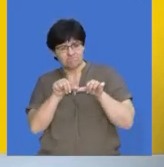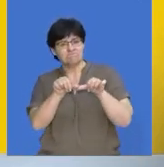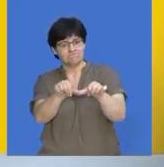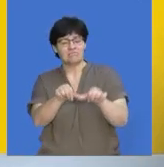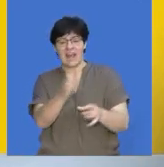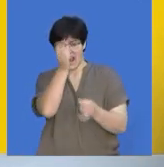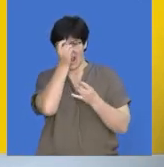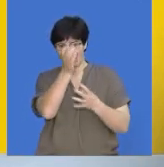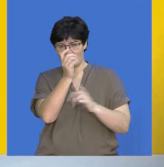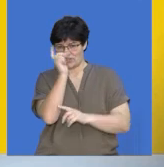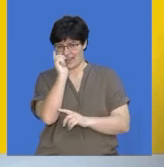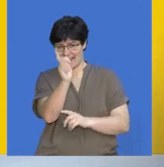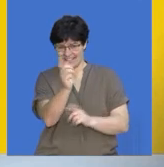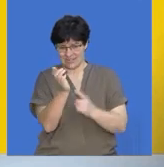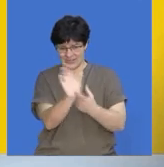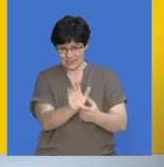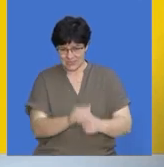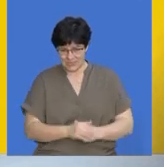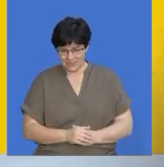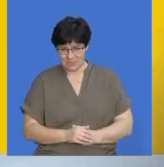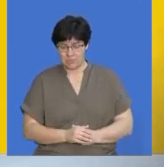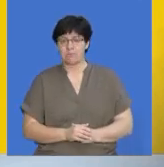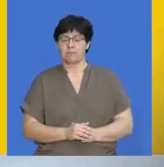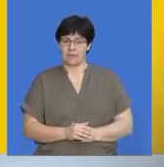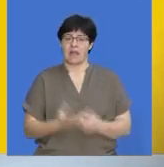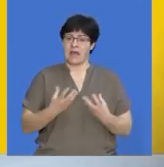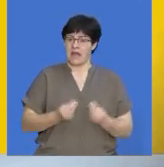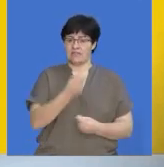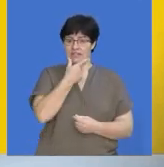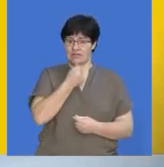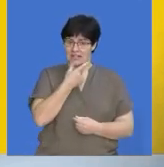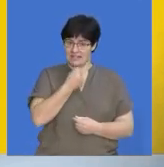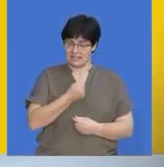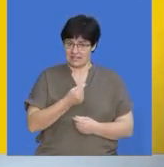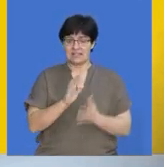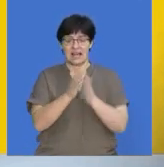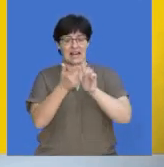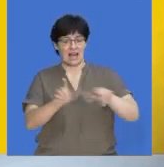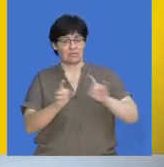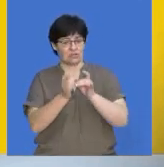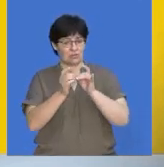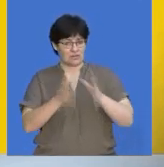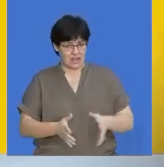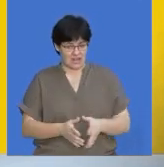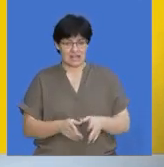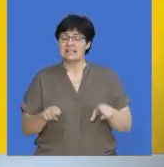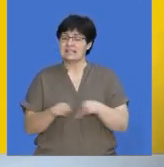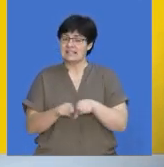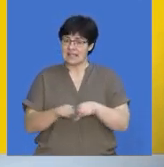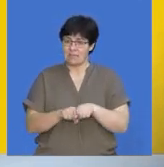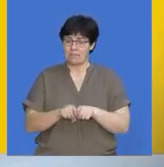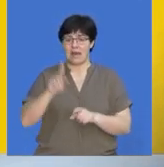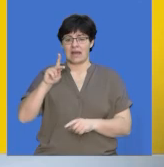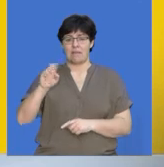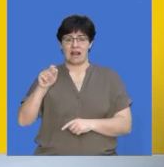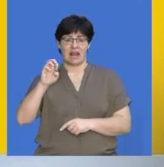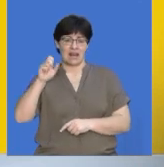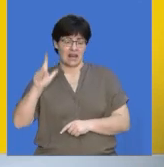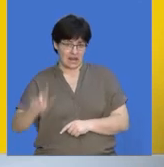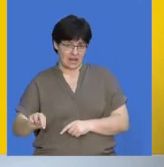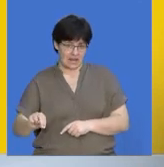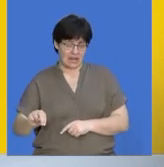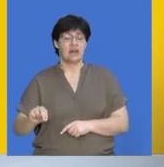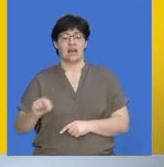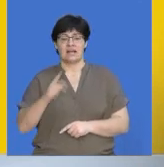those details later on in the show. I've got Nicolene, our sign language interpreter, as well as Cameline, our awesome